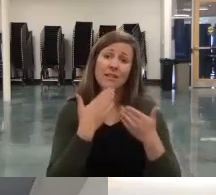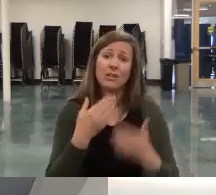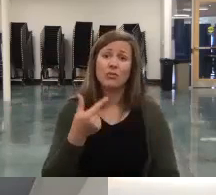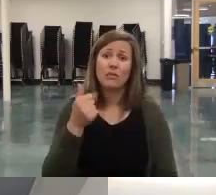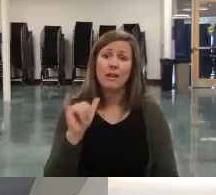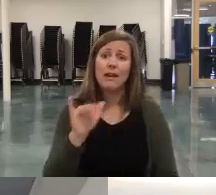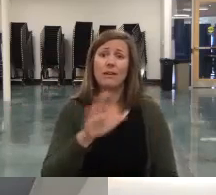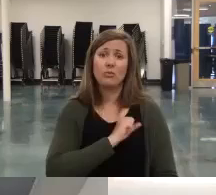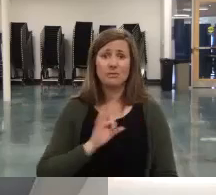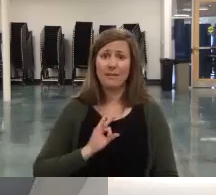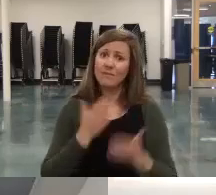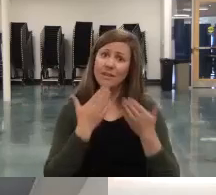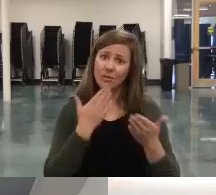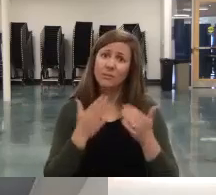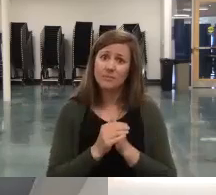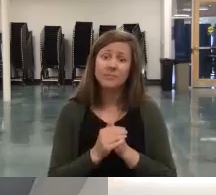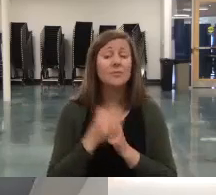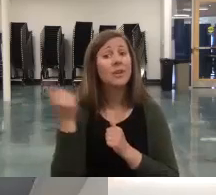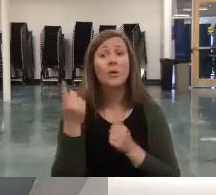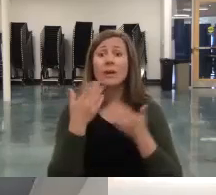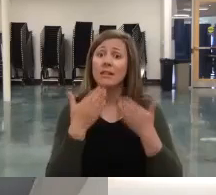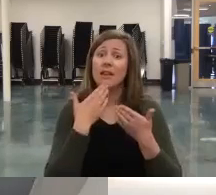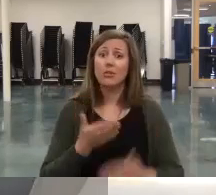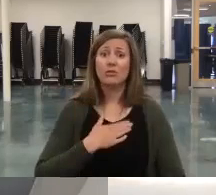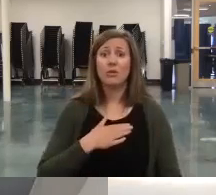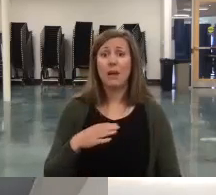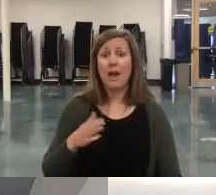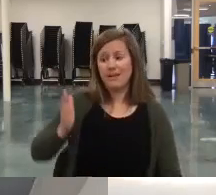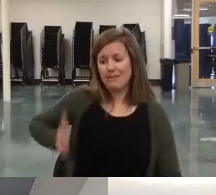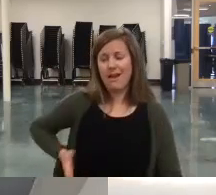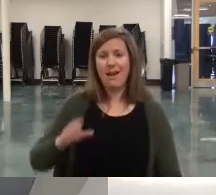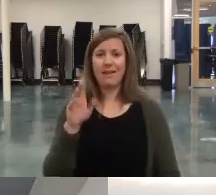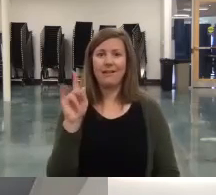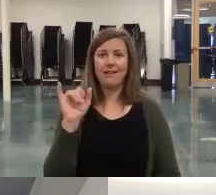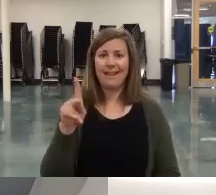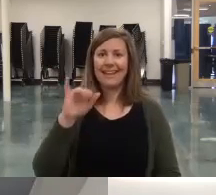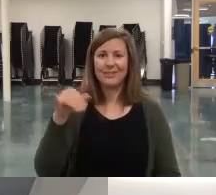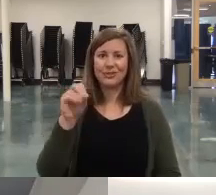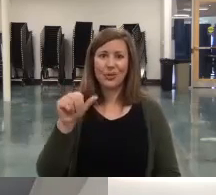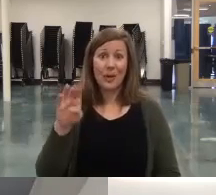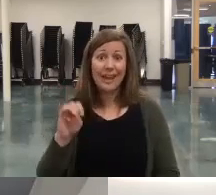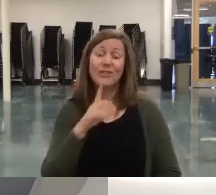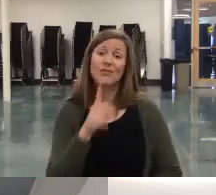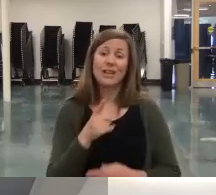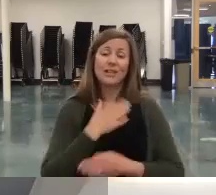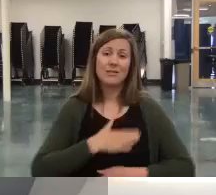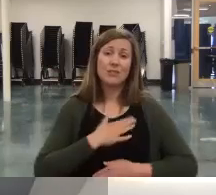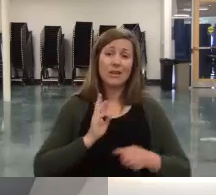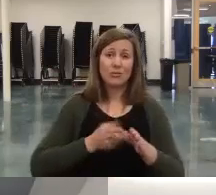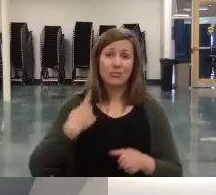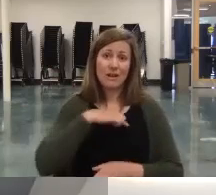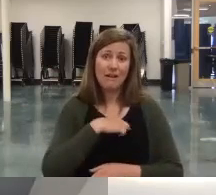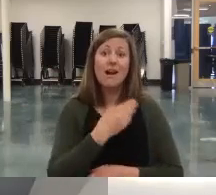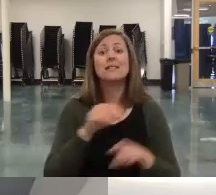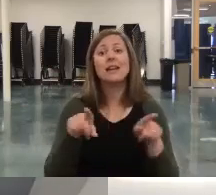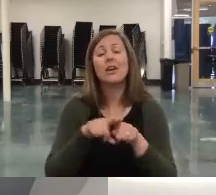staff. And as always, thanks to my sidekick, Joanne. And appreciate you joining us as always, and